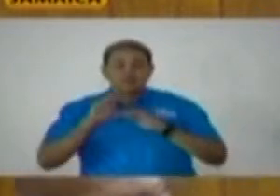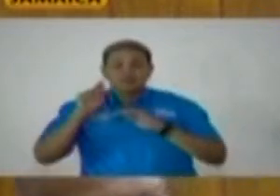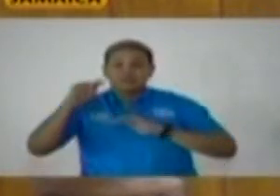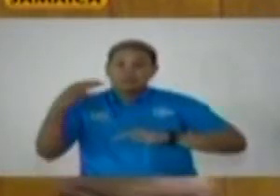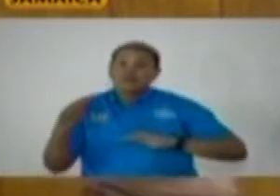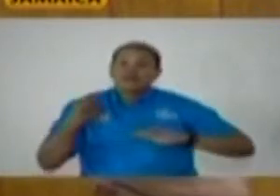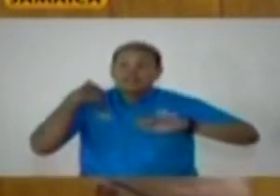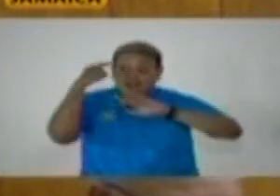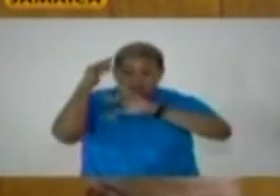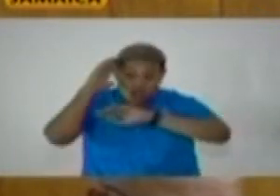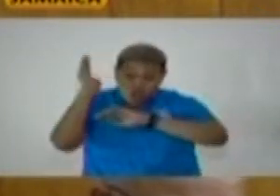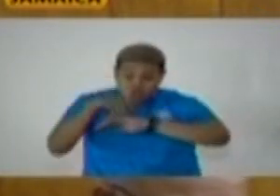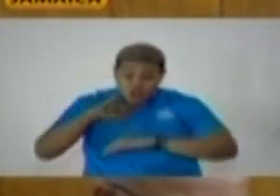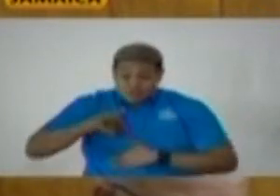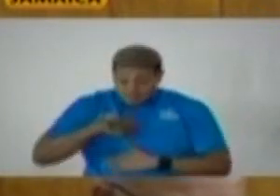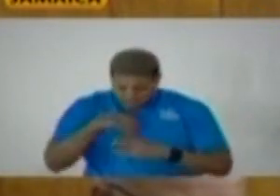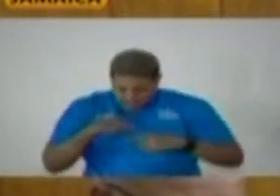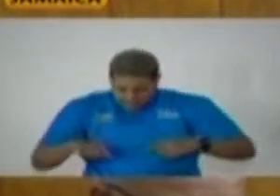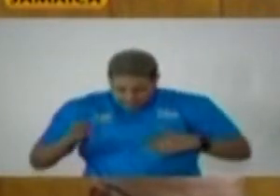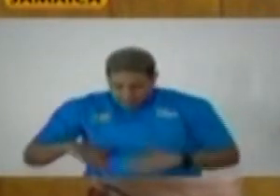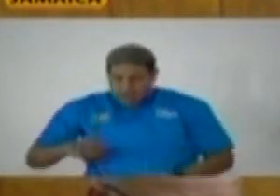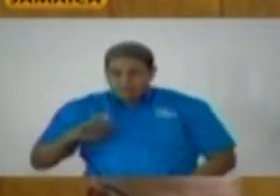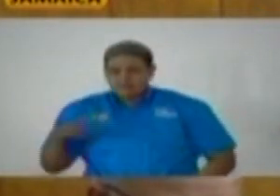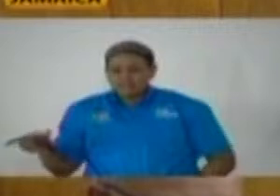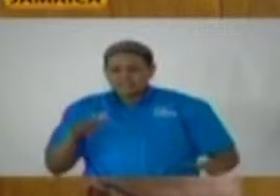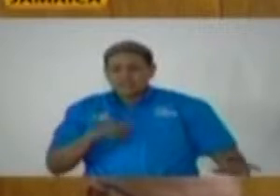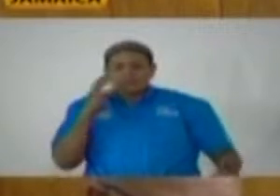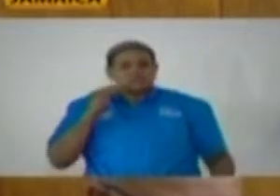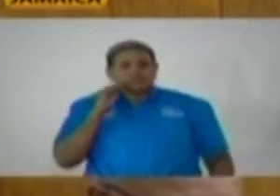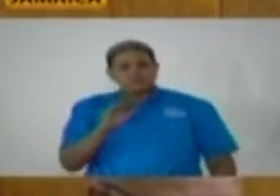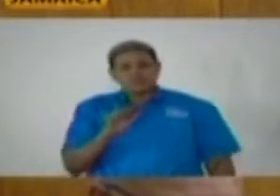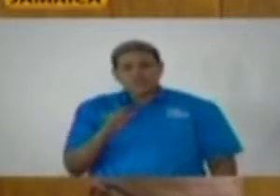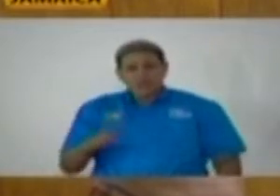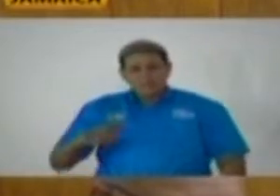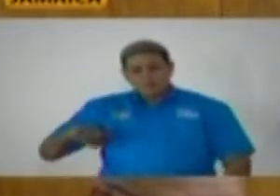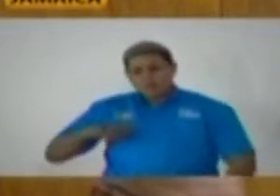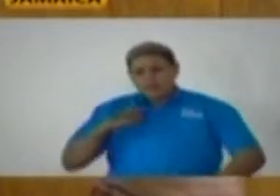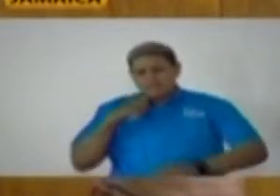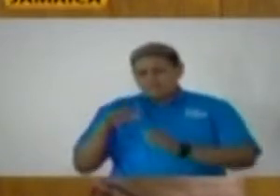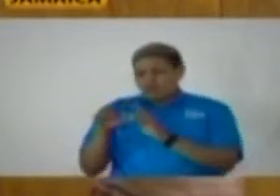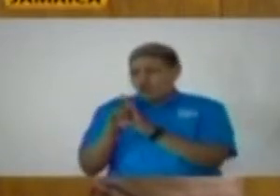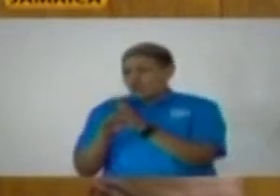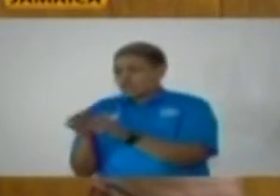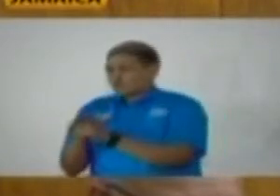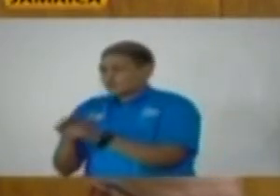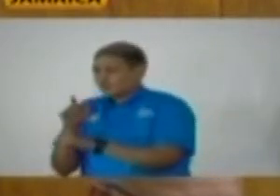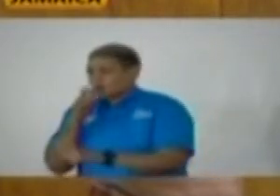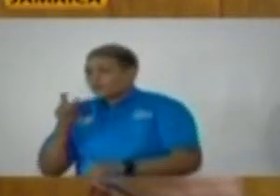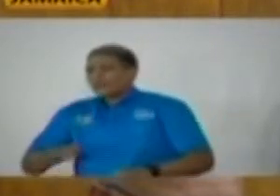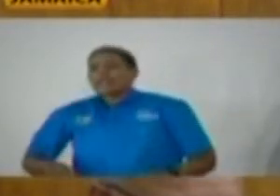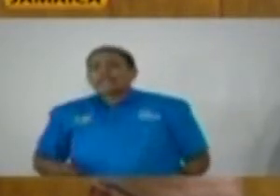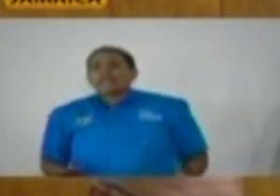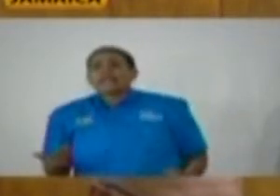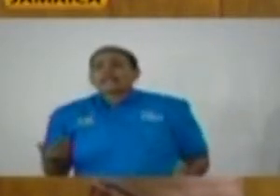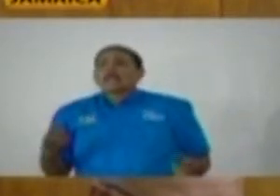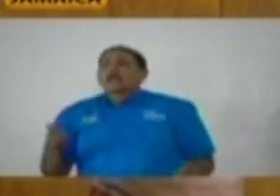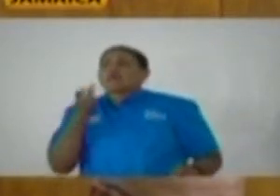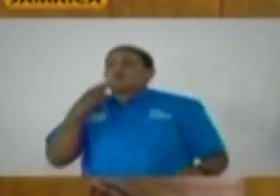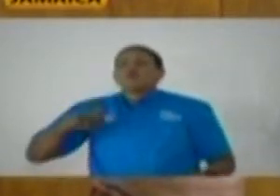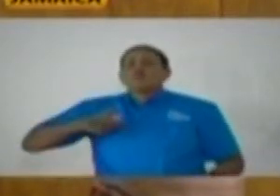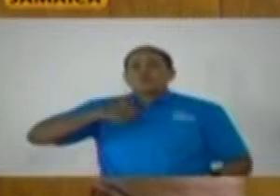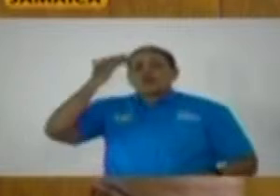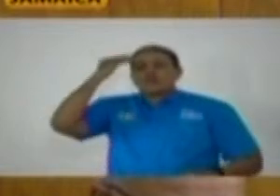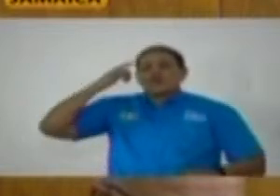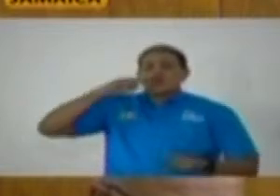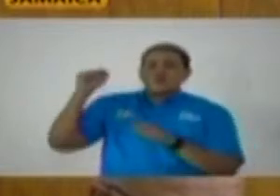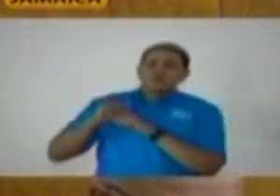And I think every one of us in this House has similar experiences. We have constituents who are in need, who we know are in